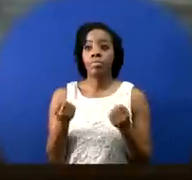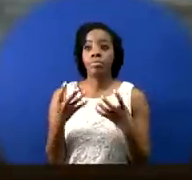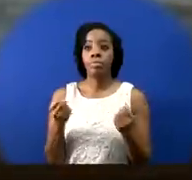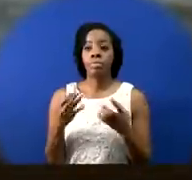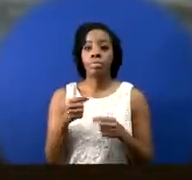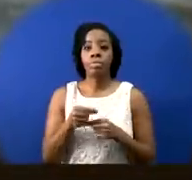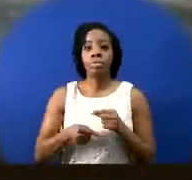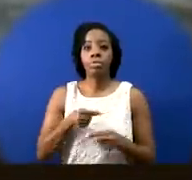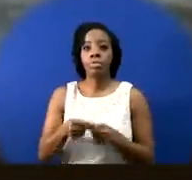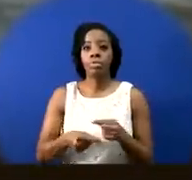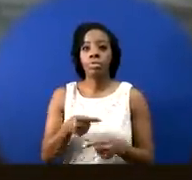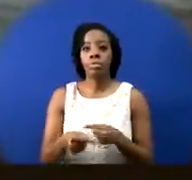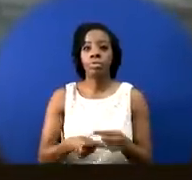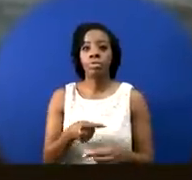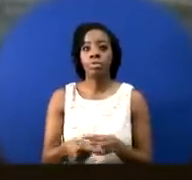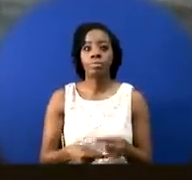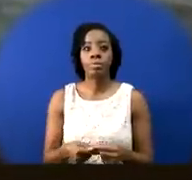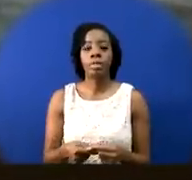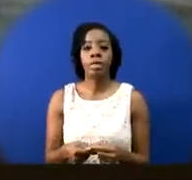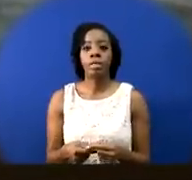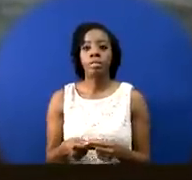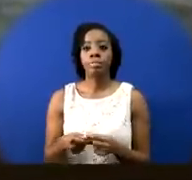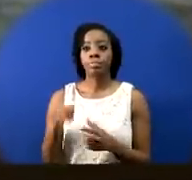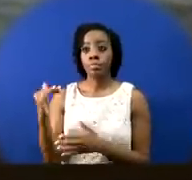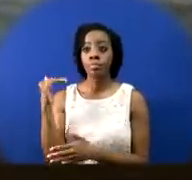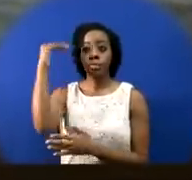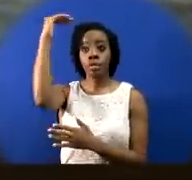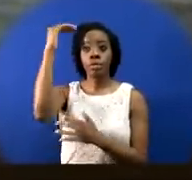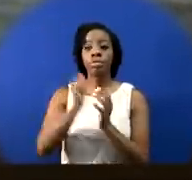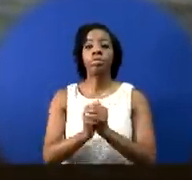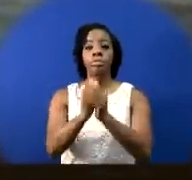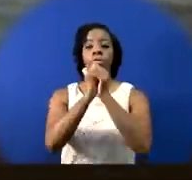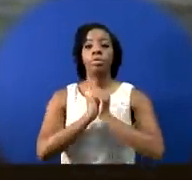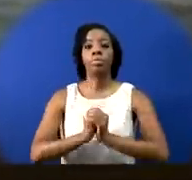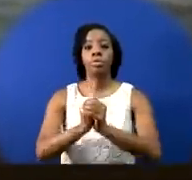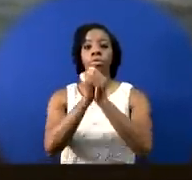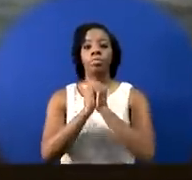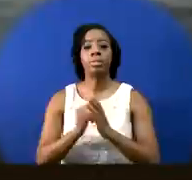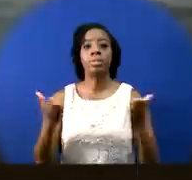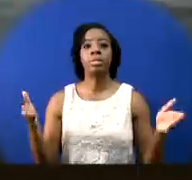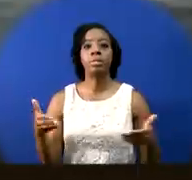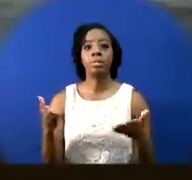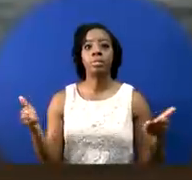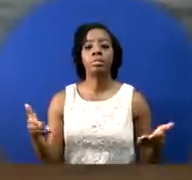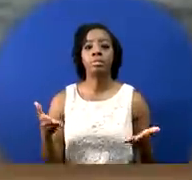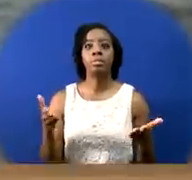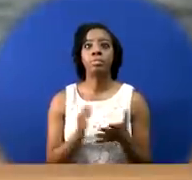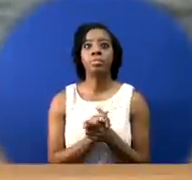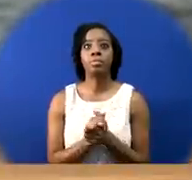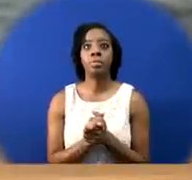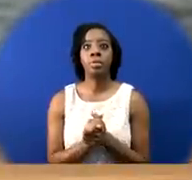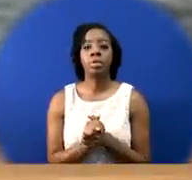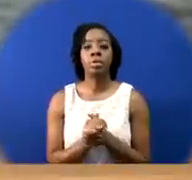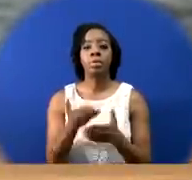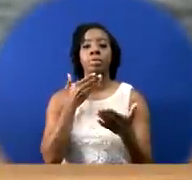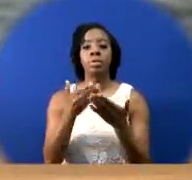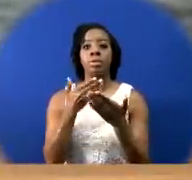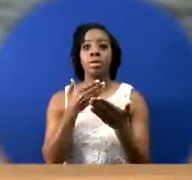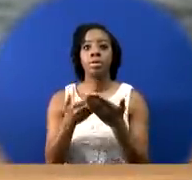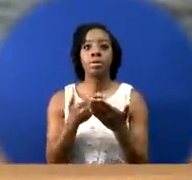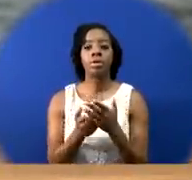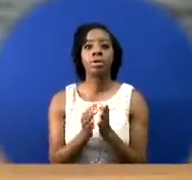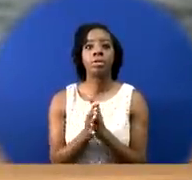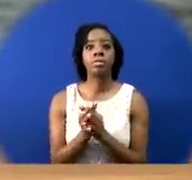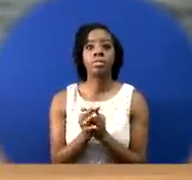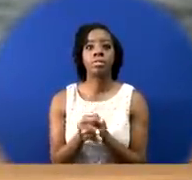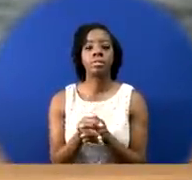church. While we adults are worshiping here, our children are worshiping down the hall in the other building, and we're grateful for all that